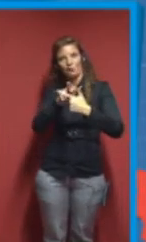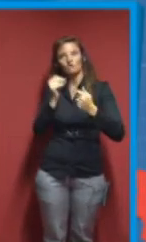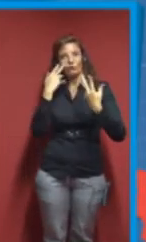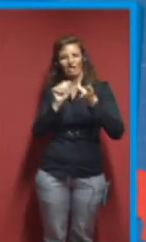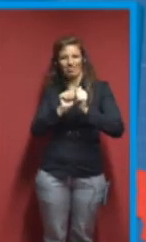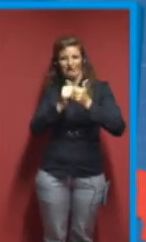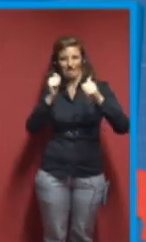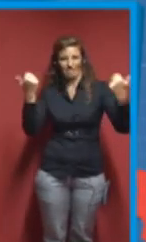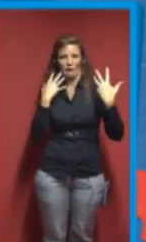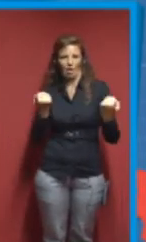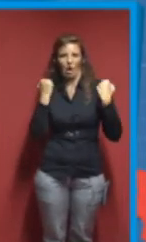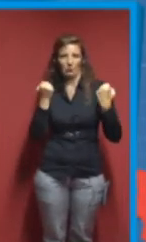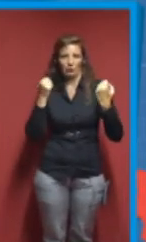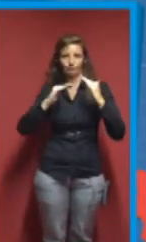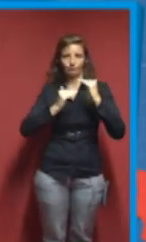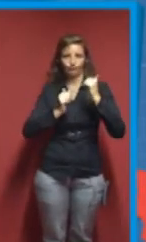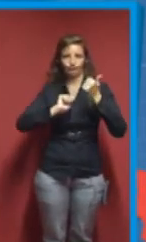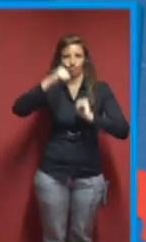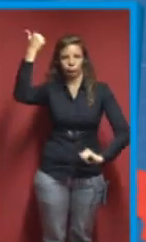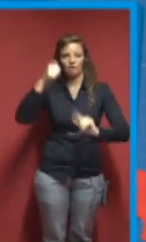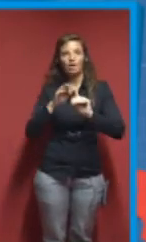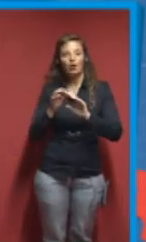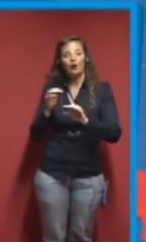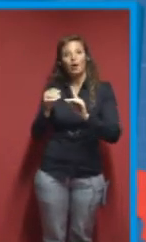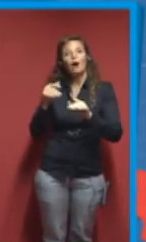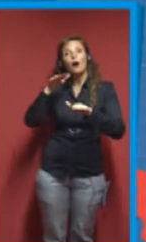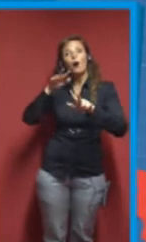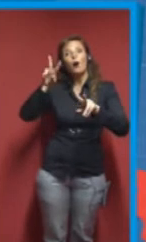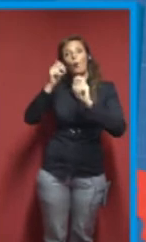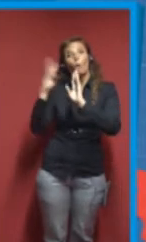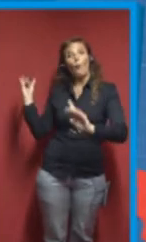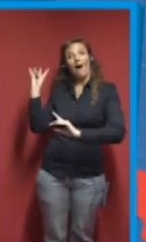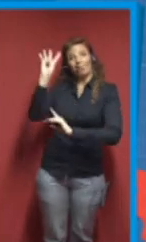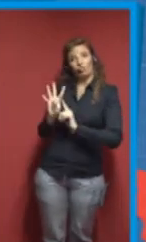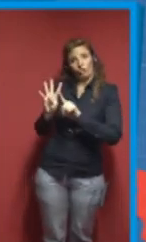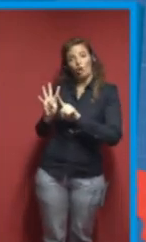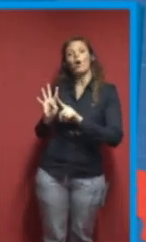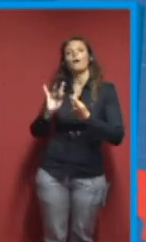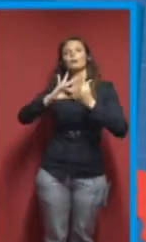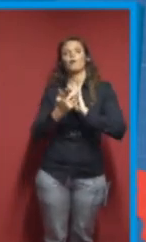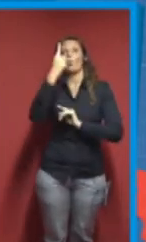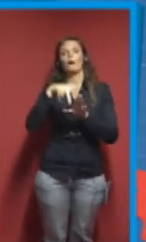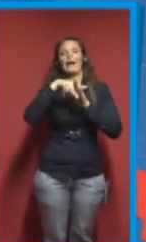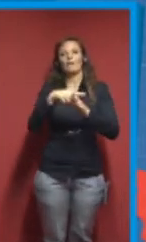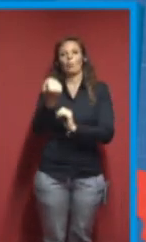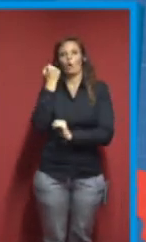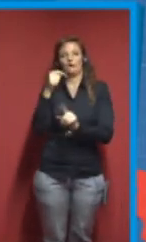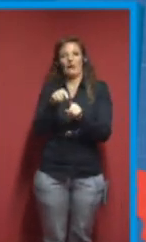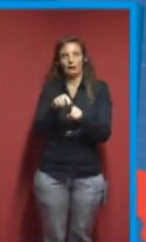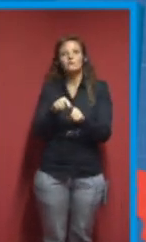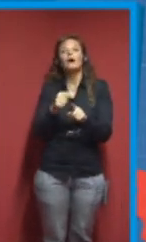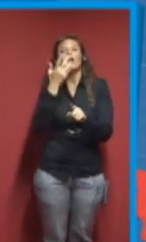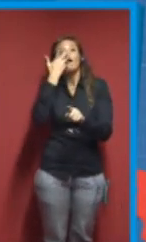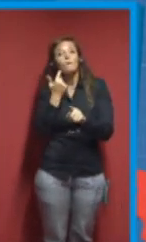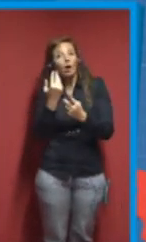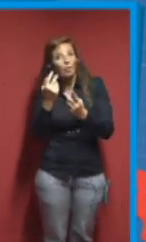of these can produce as much power as a horsepower. If you wanted to produce the same amount of power that this little motor can produce,